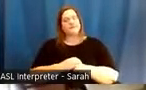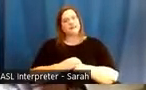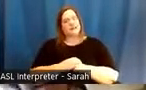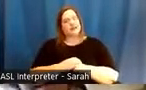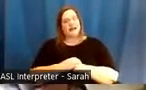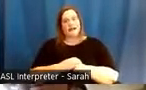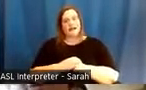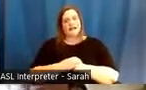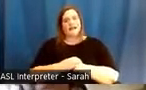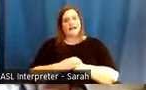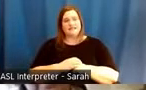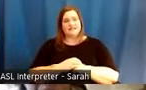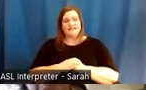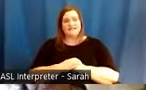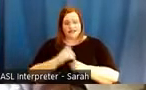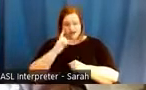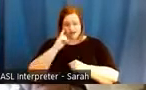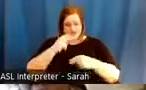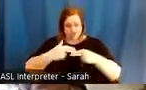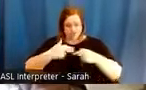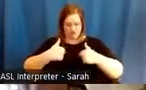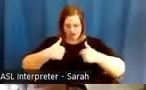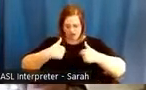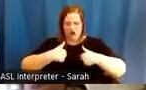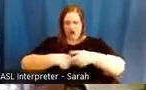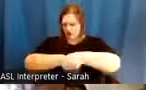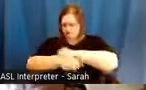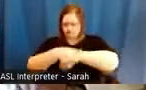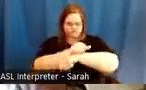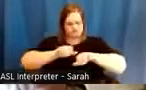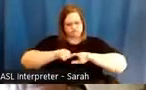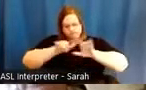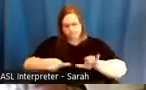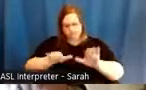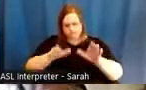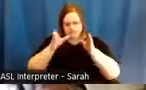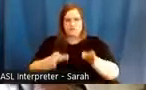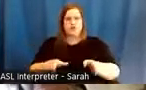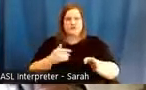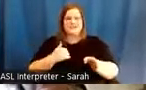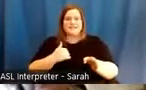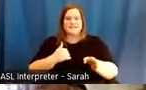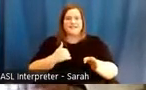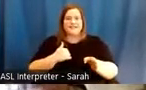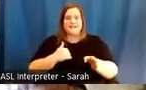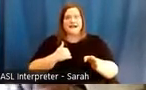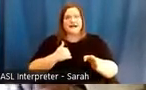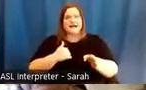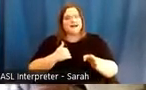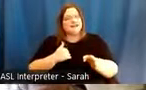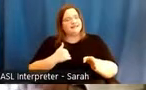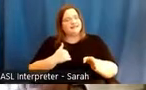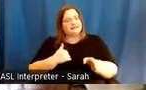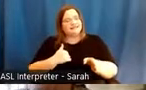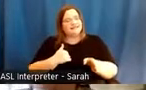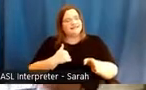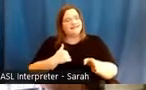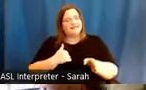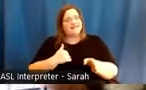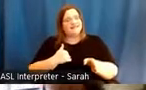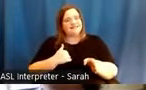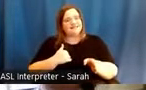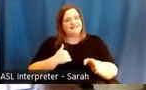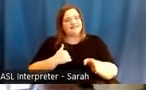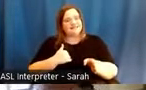I think of myself as a really industrious person, but I'm not as smart as Deb was to